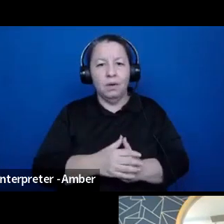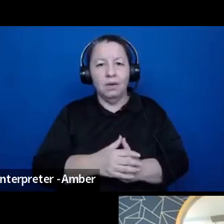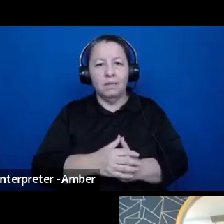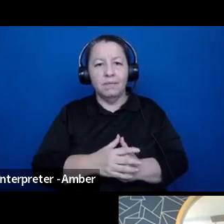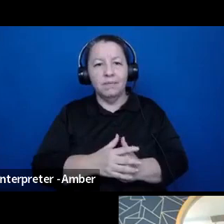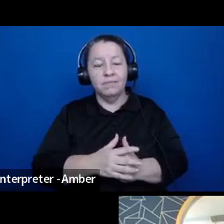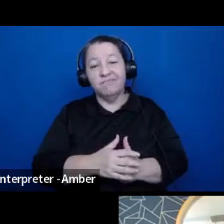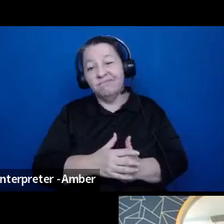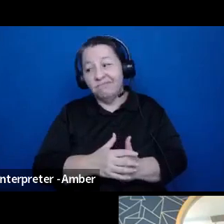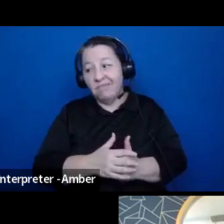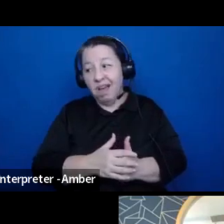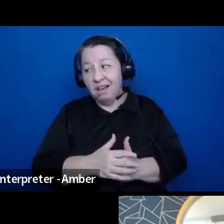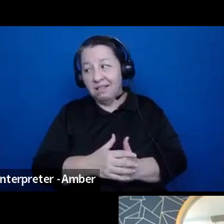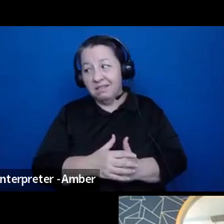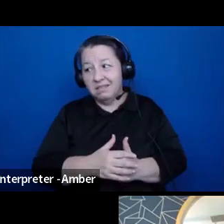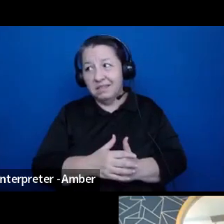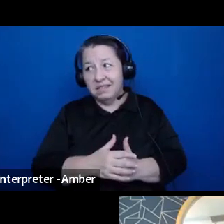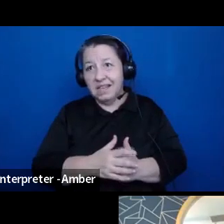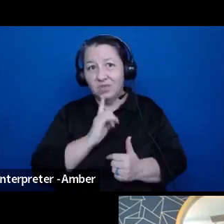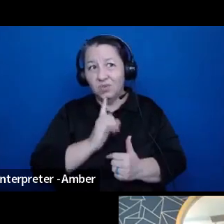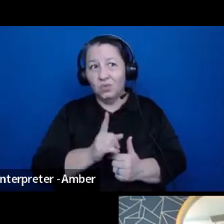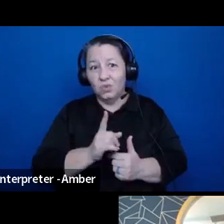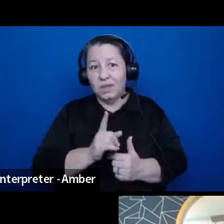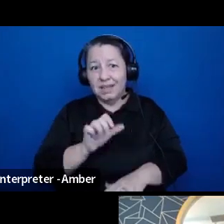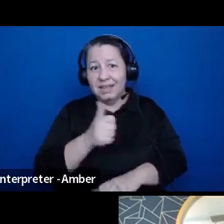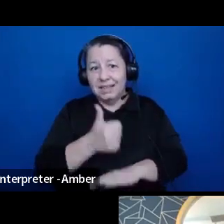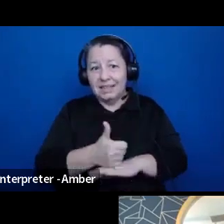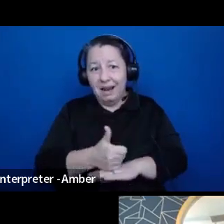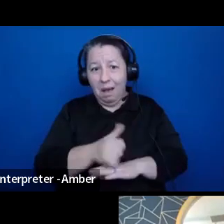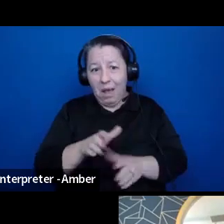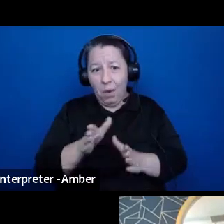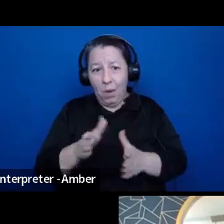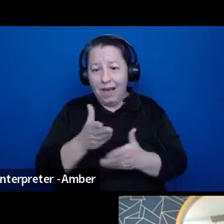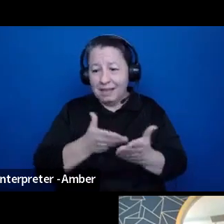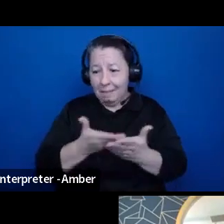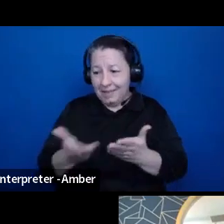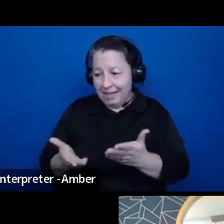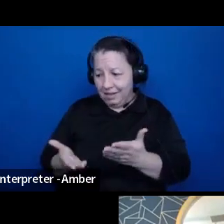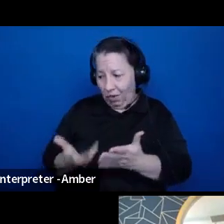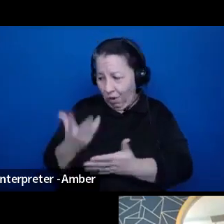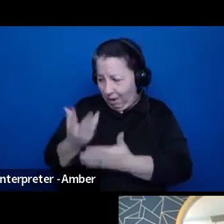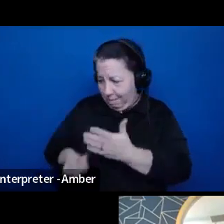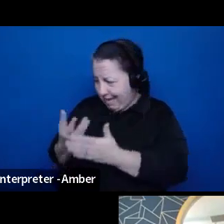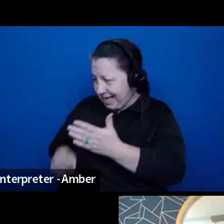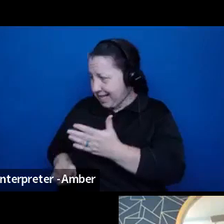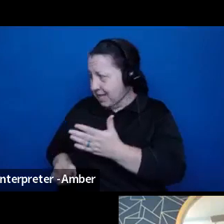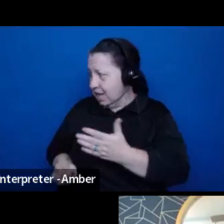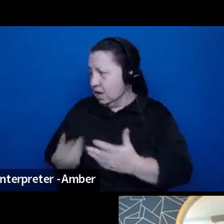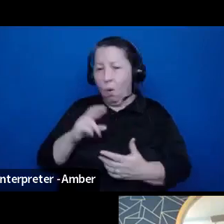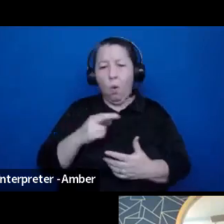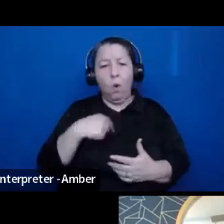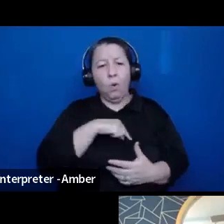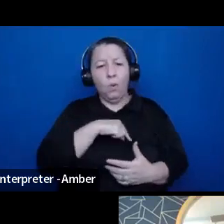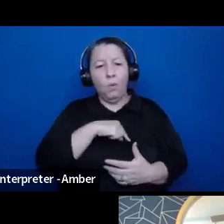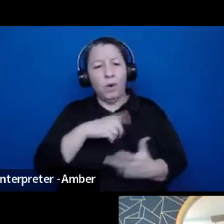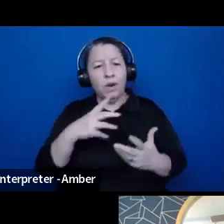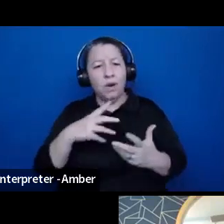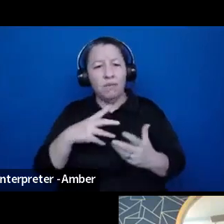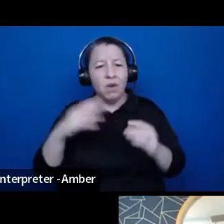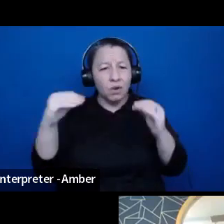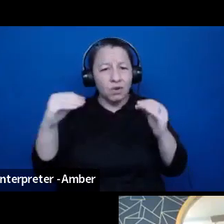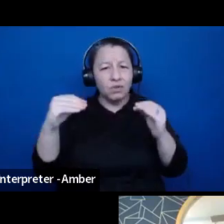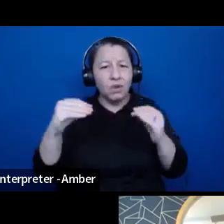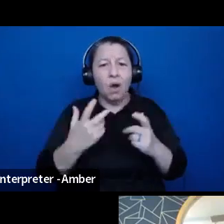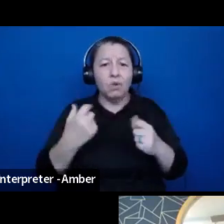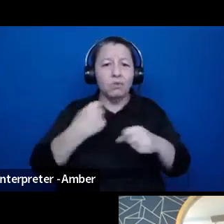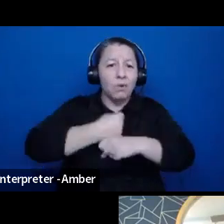yeah, like it's by design that some of these things are missing, or that we are taught to kind of fight over